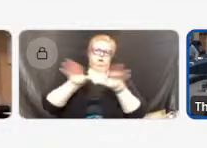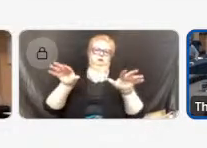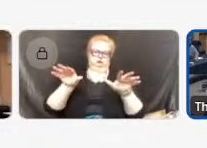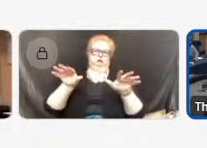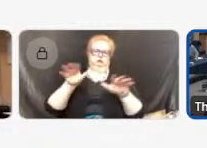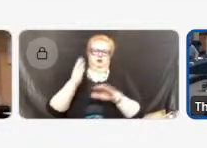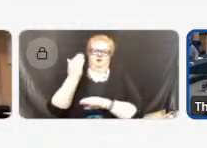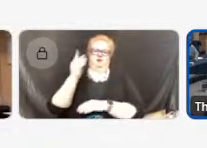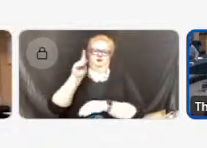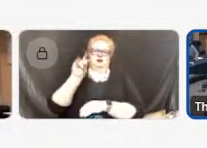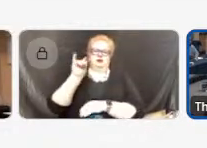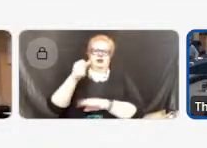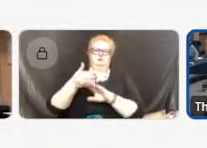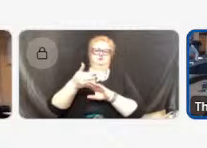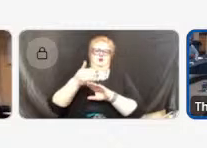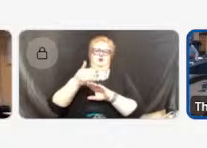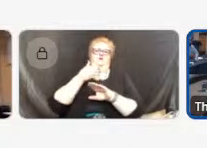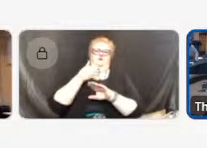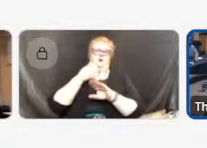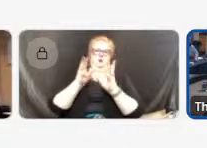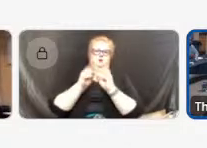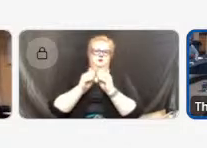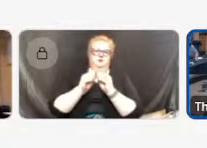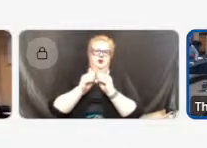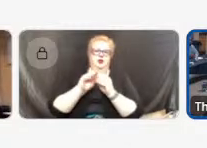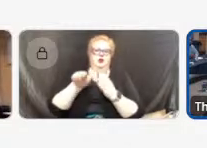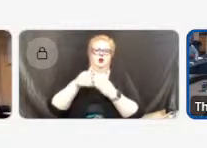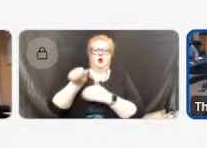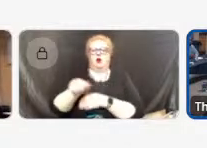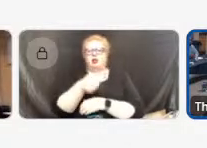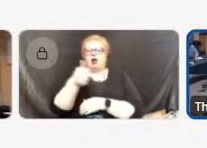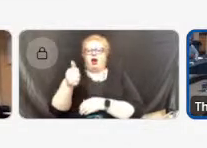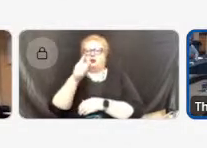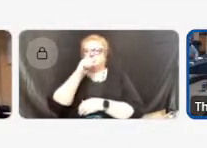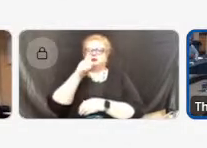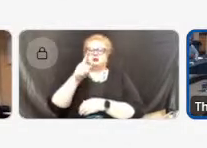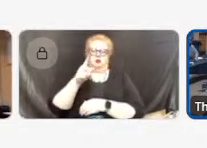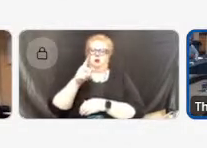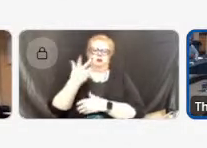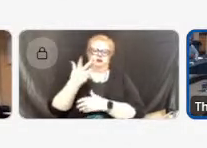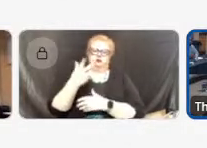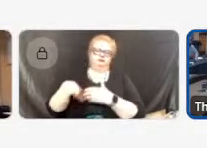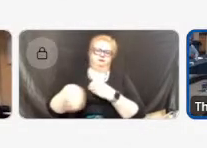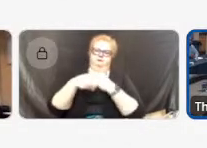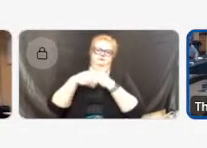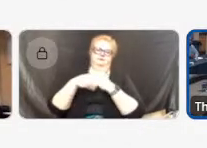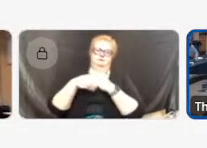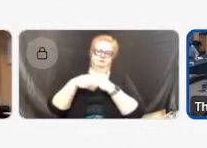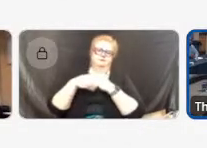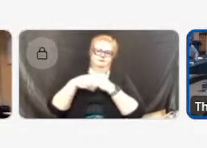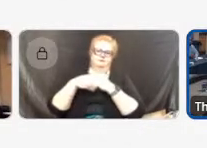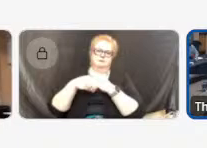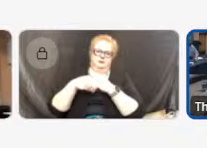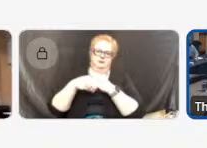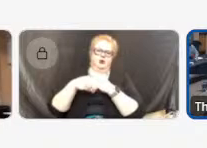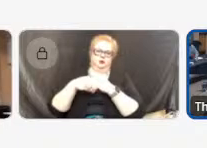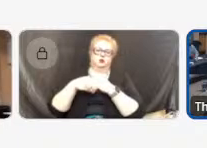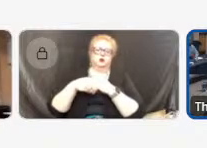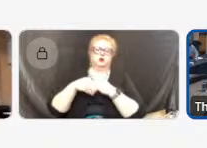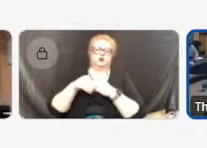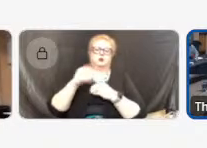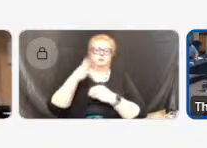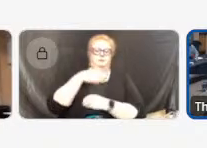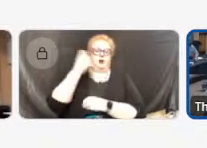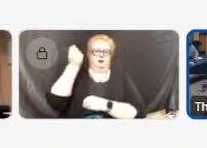All other notifications are supplemental to that. And so I do